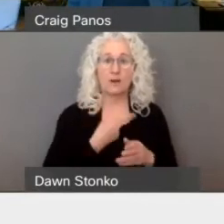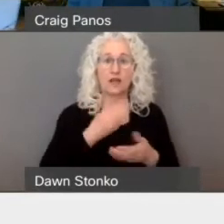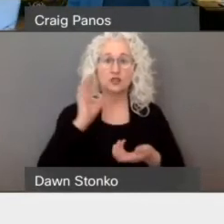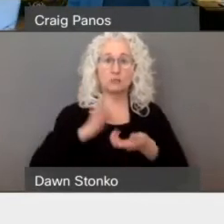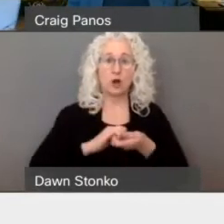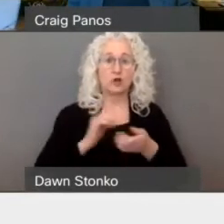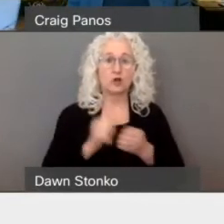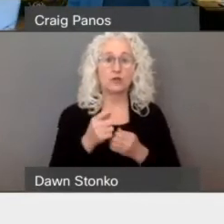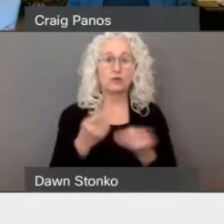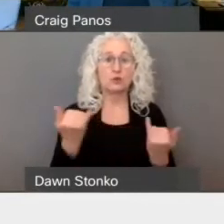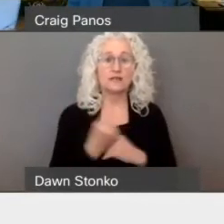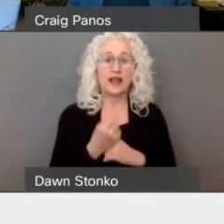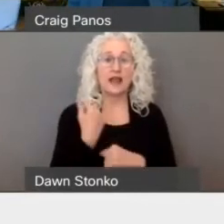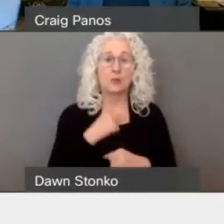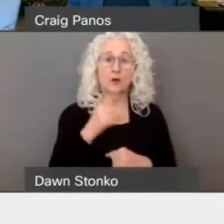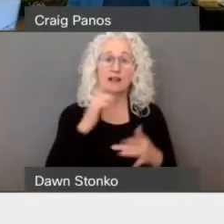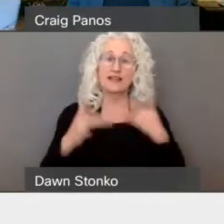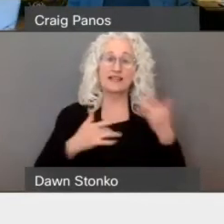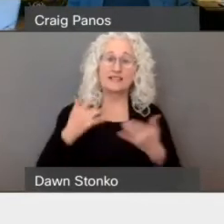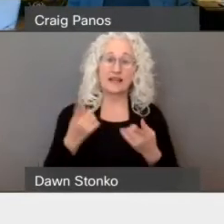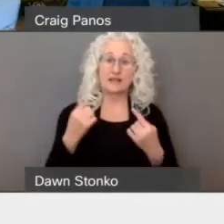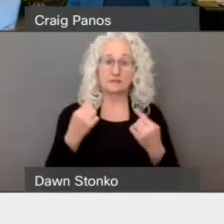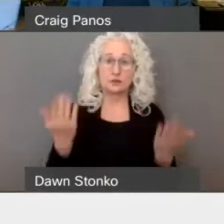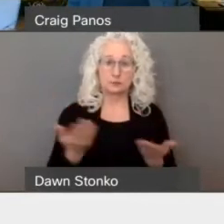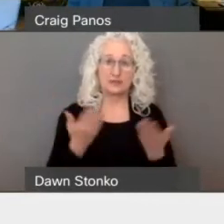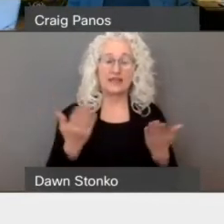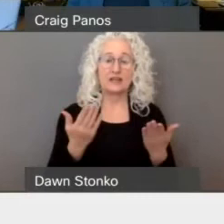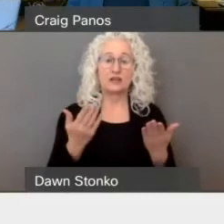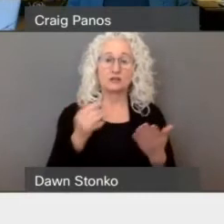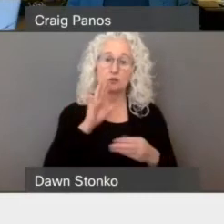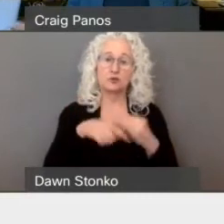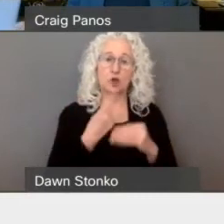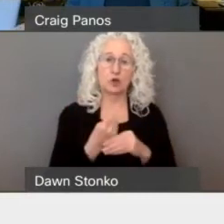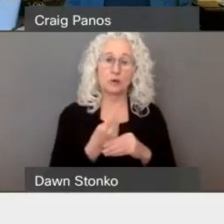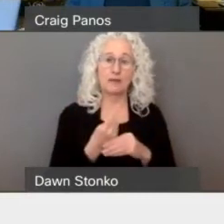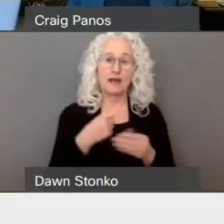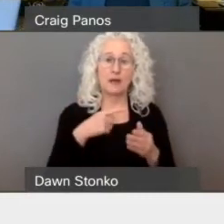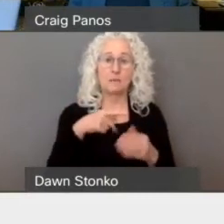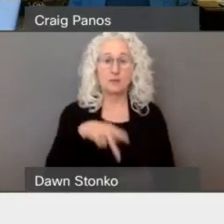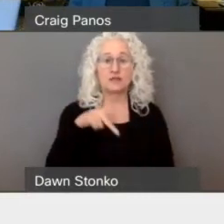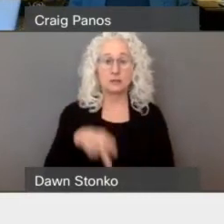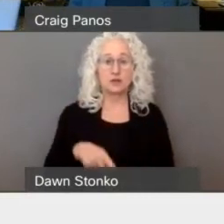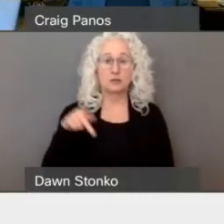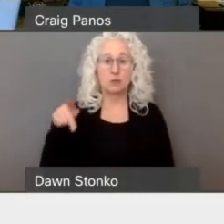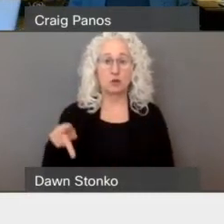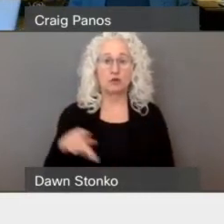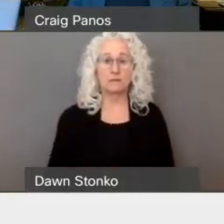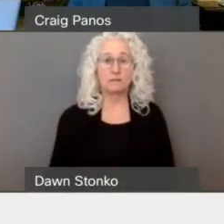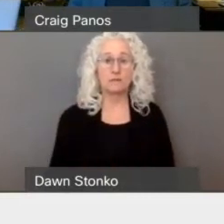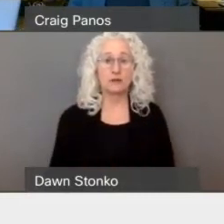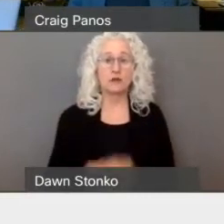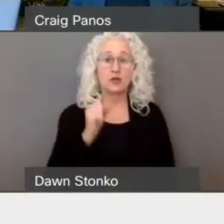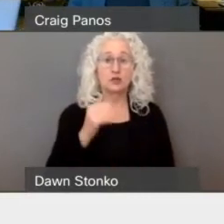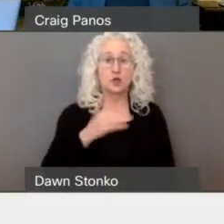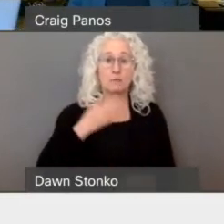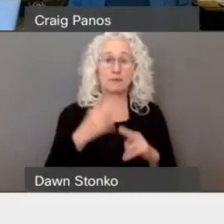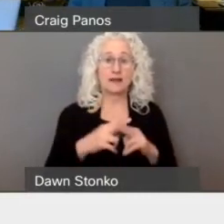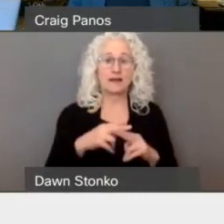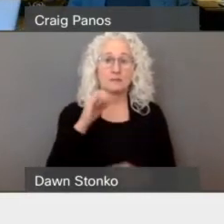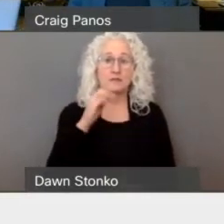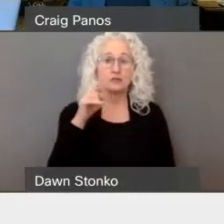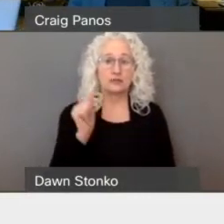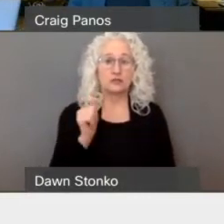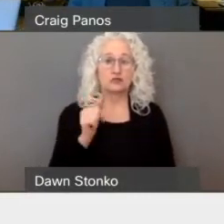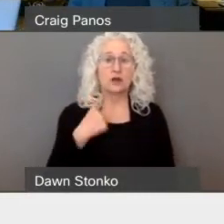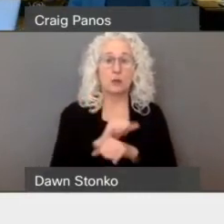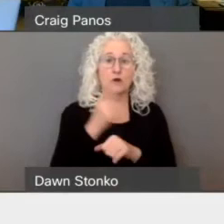today. We're really excited to be here just to talk about the Paycheck Protection Program. So my name is Deetra. I work for M&T